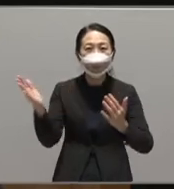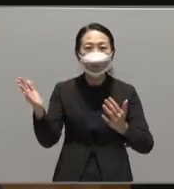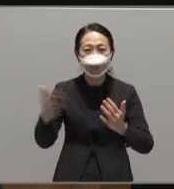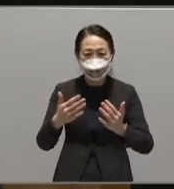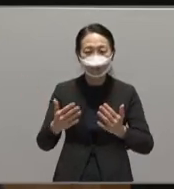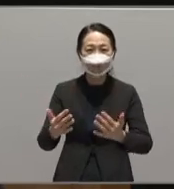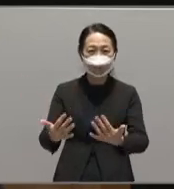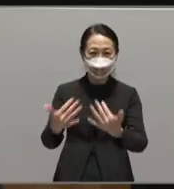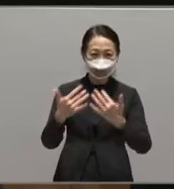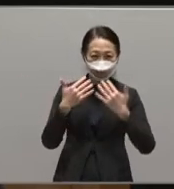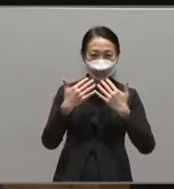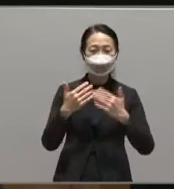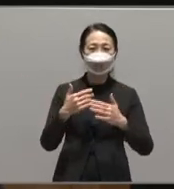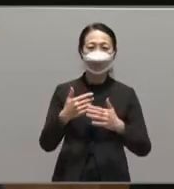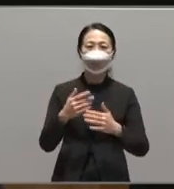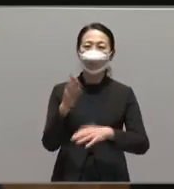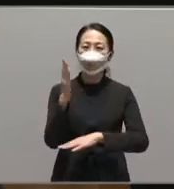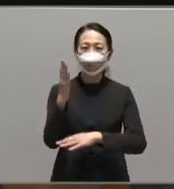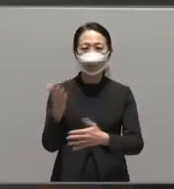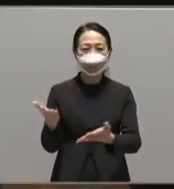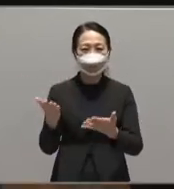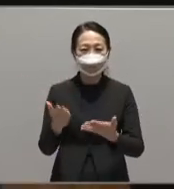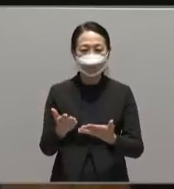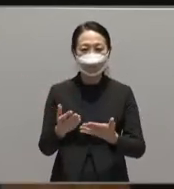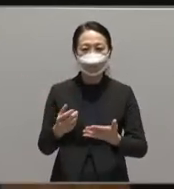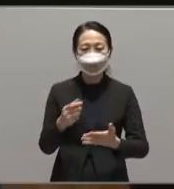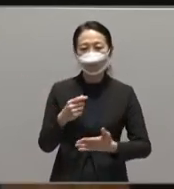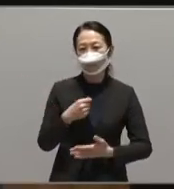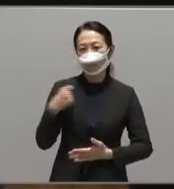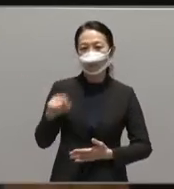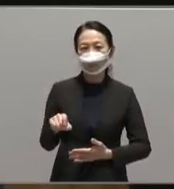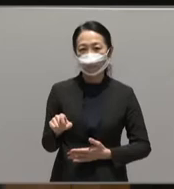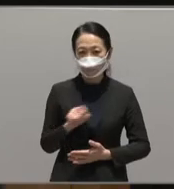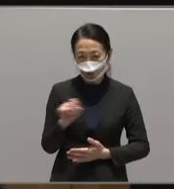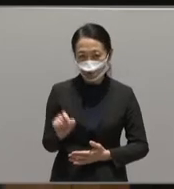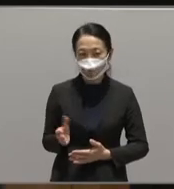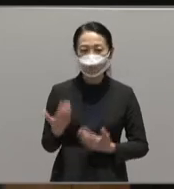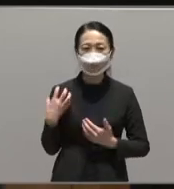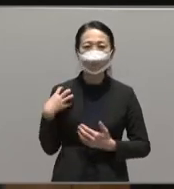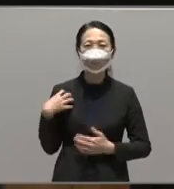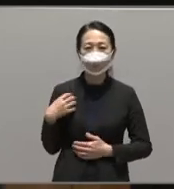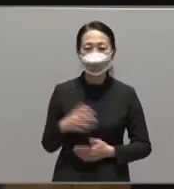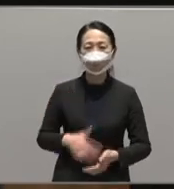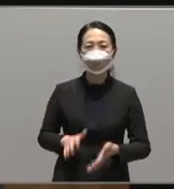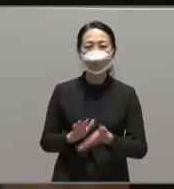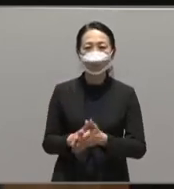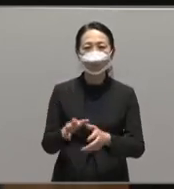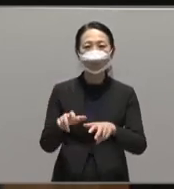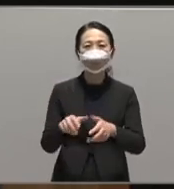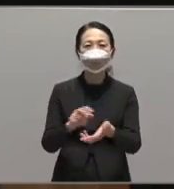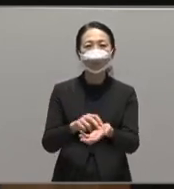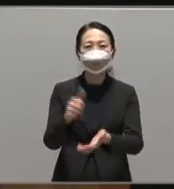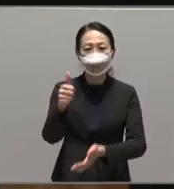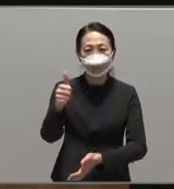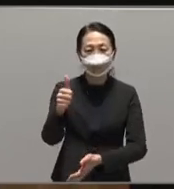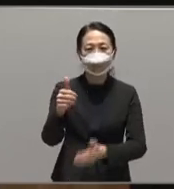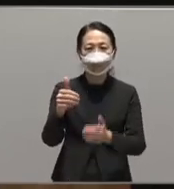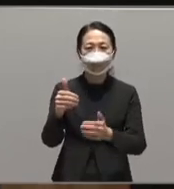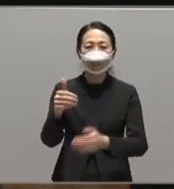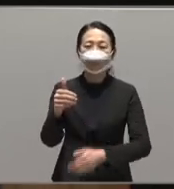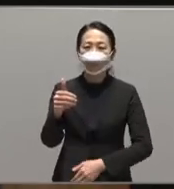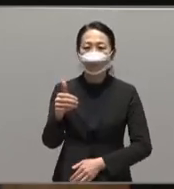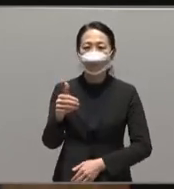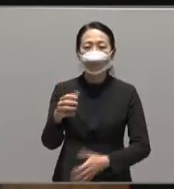is titled First Medicine in One Health. Health is from the first. And the chair is Dr.